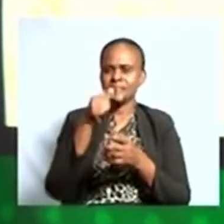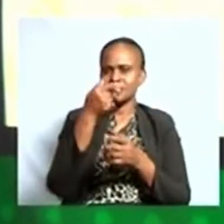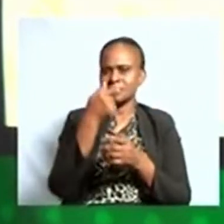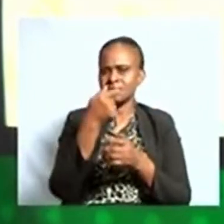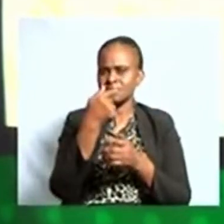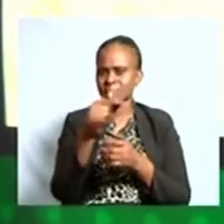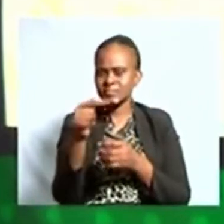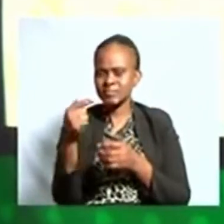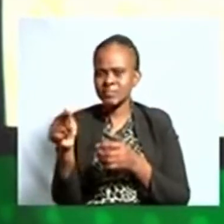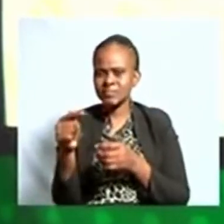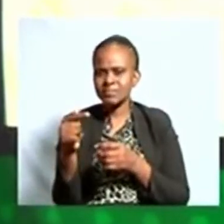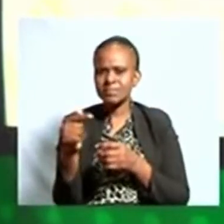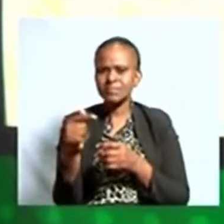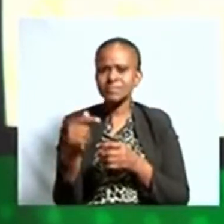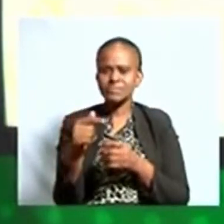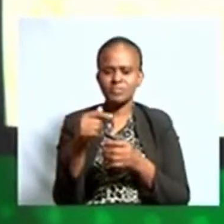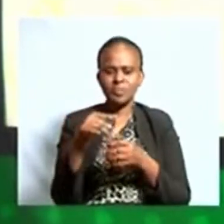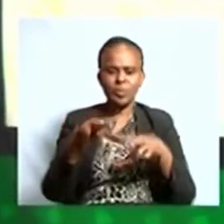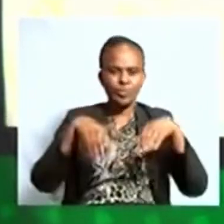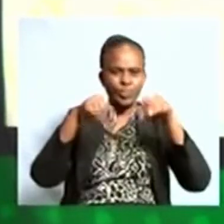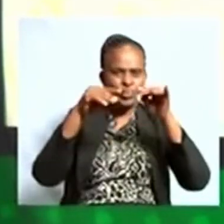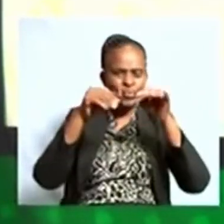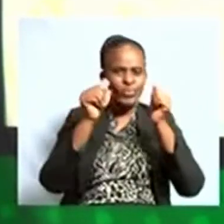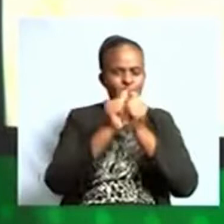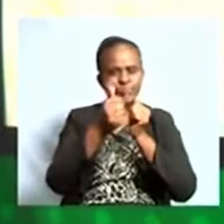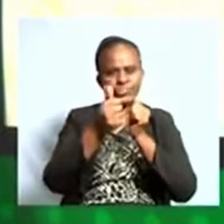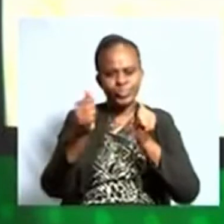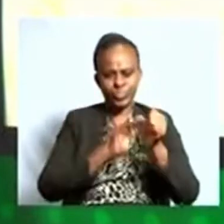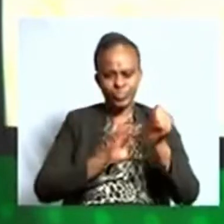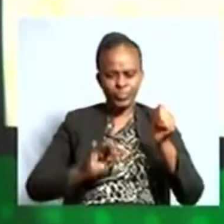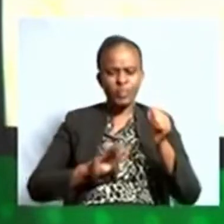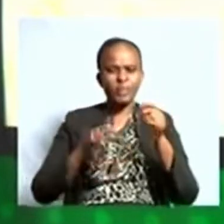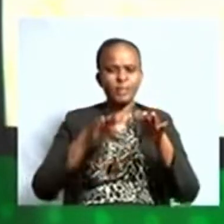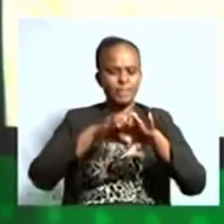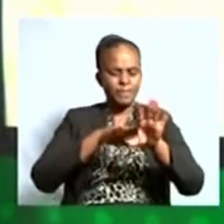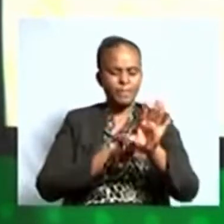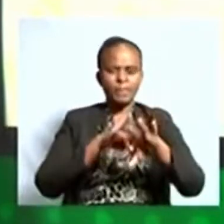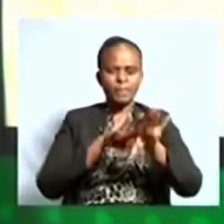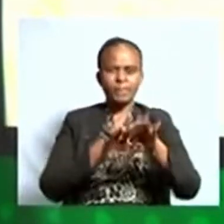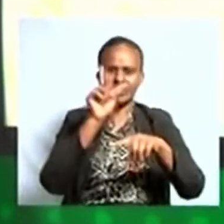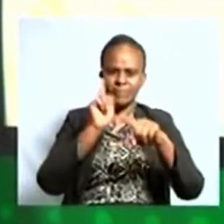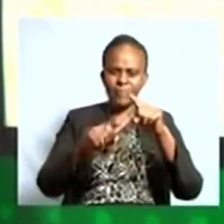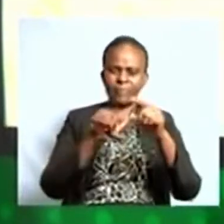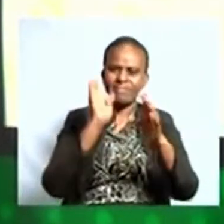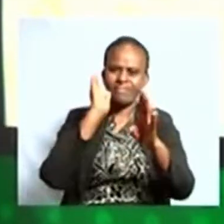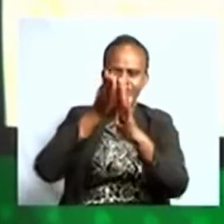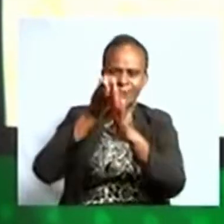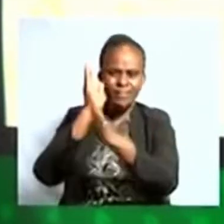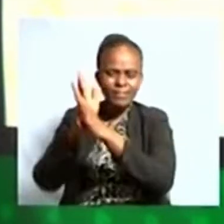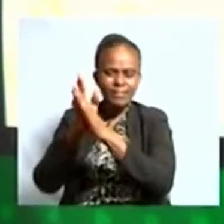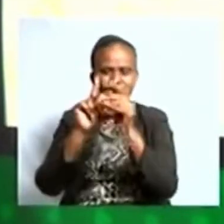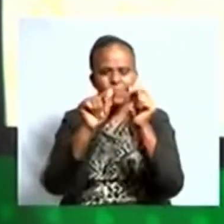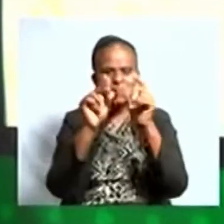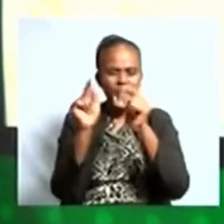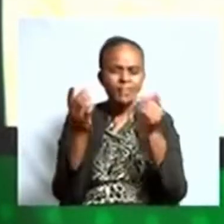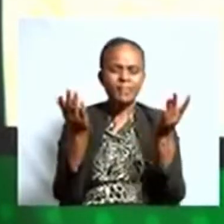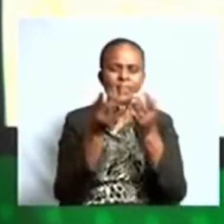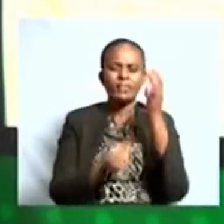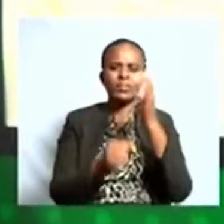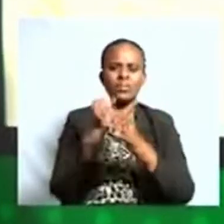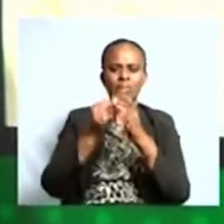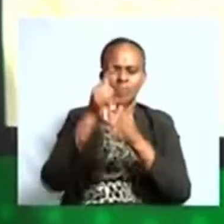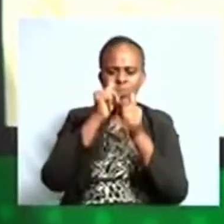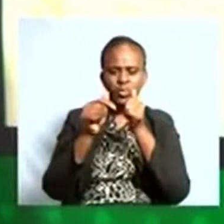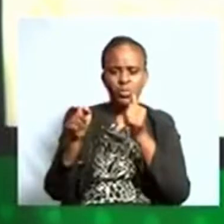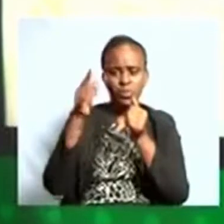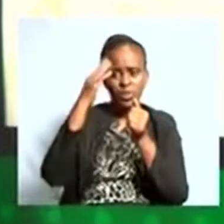groceries, mini meal and other, you know, foodstuffs, delivery trucks could not reach those shops because the roads